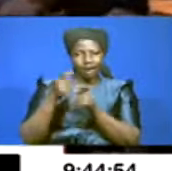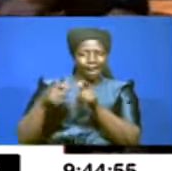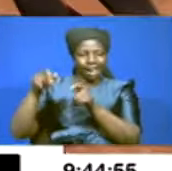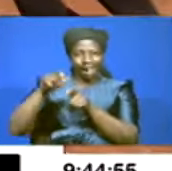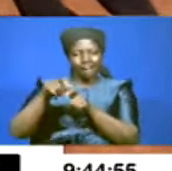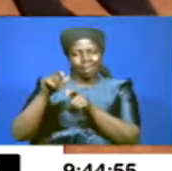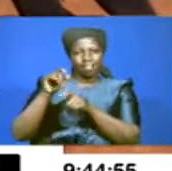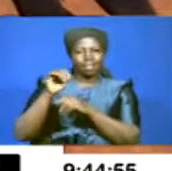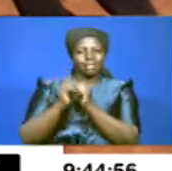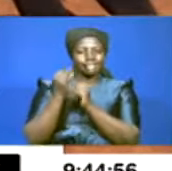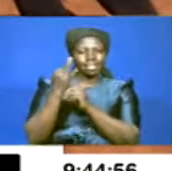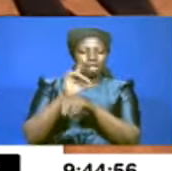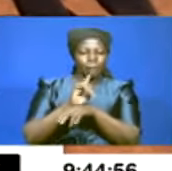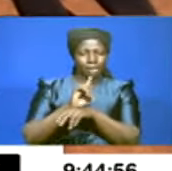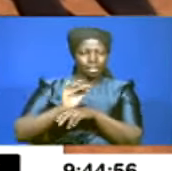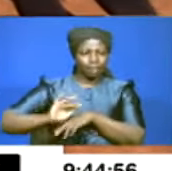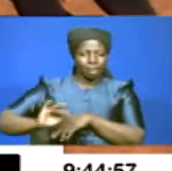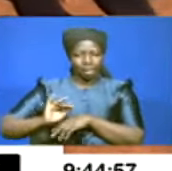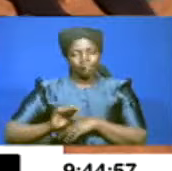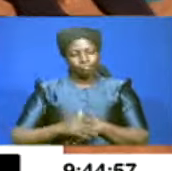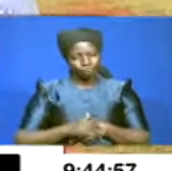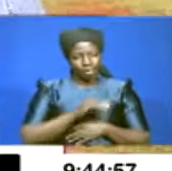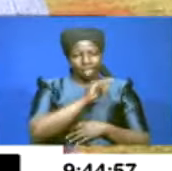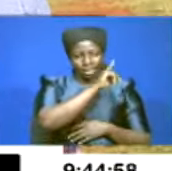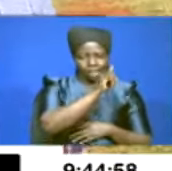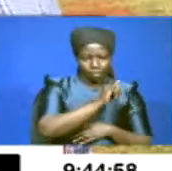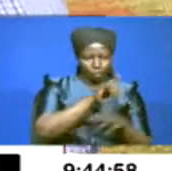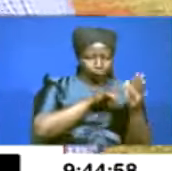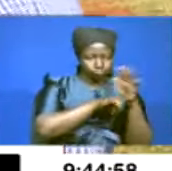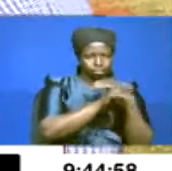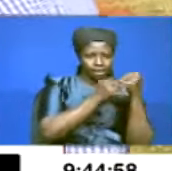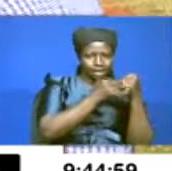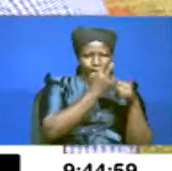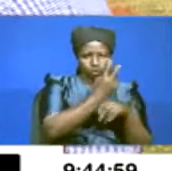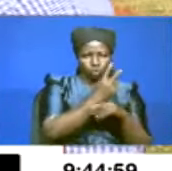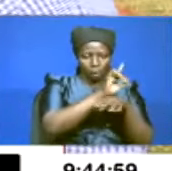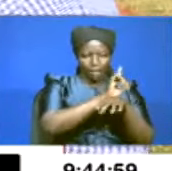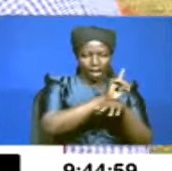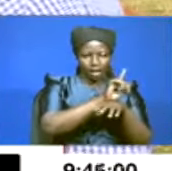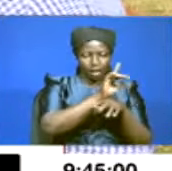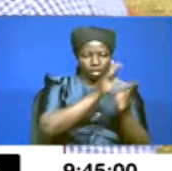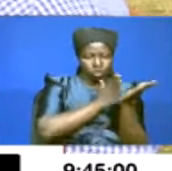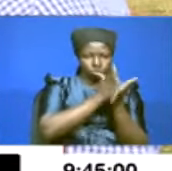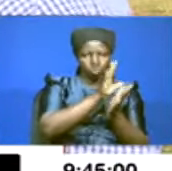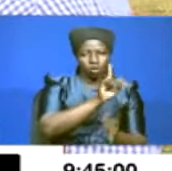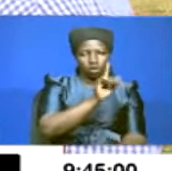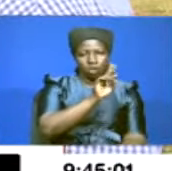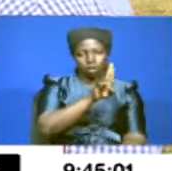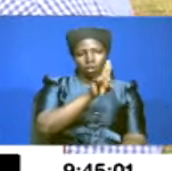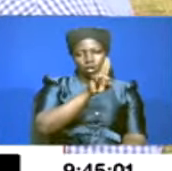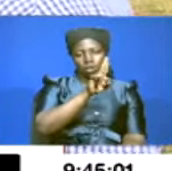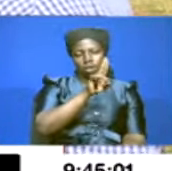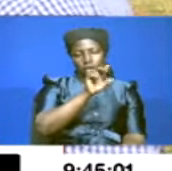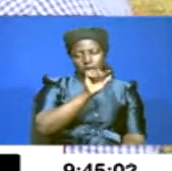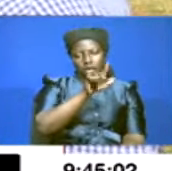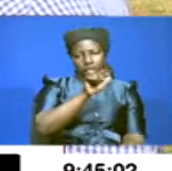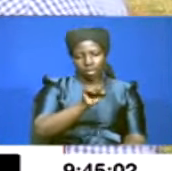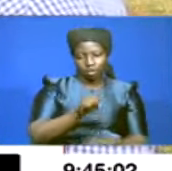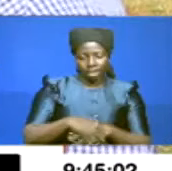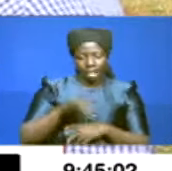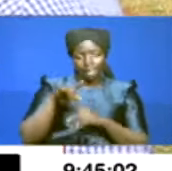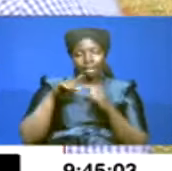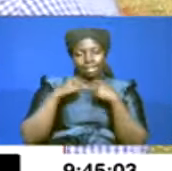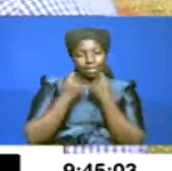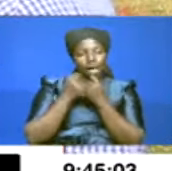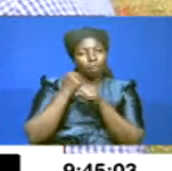Zimmerman pulled one back in the 82nd minute through Douglas Nyaosi. It's teamwork and a lot of belief in each other. We have